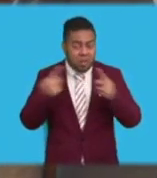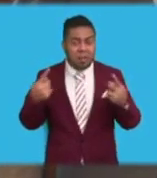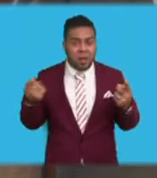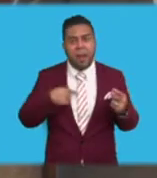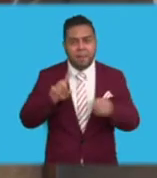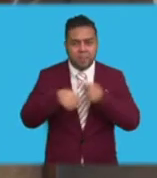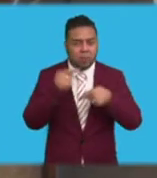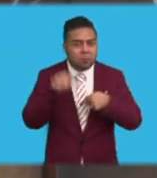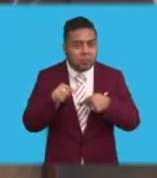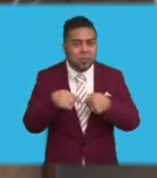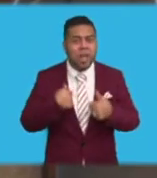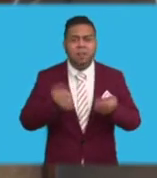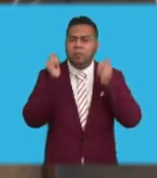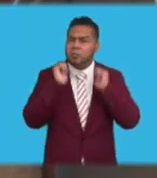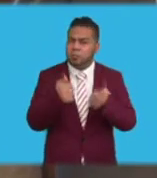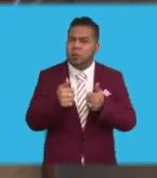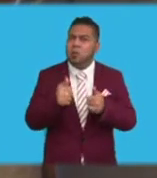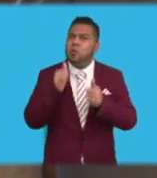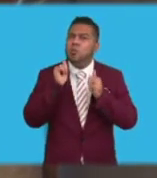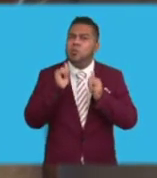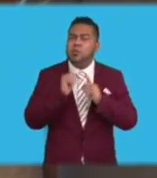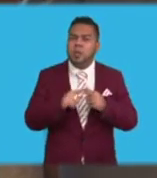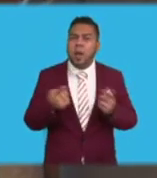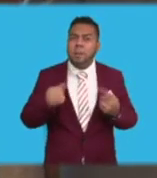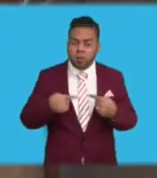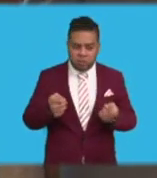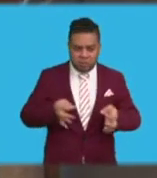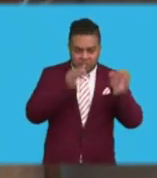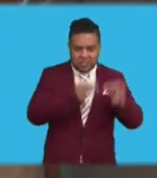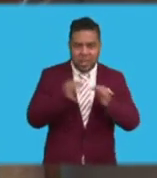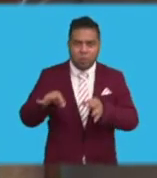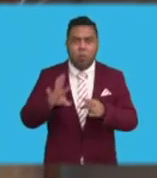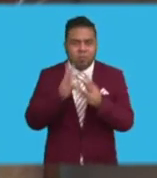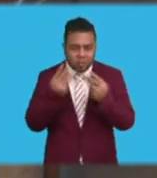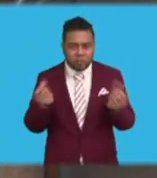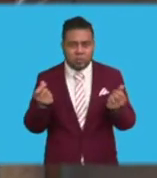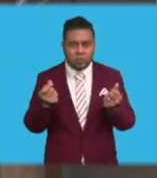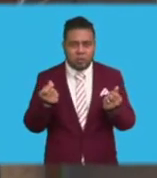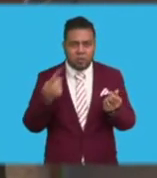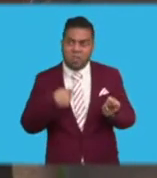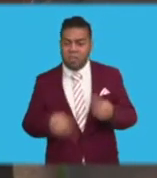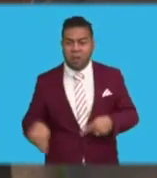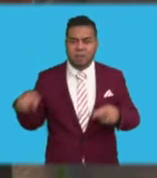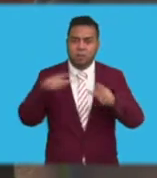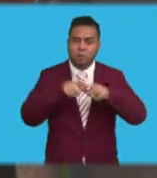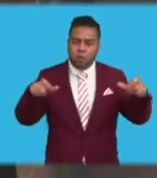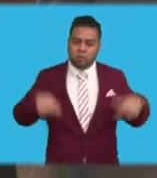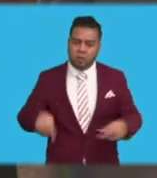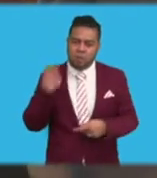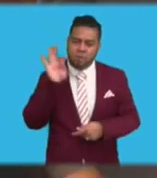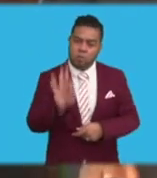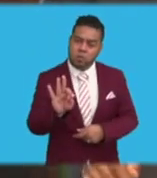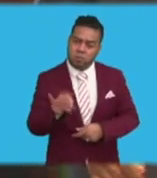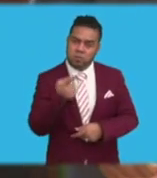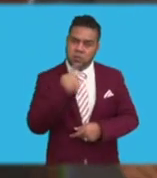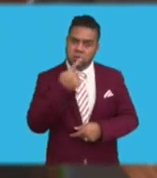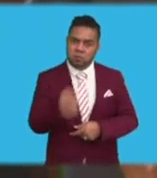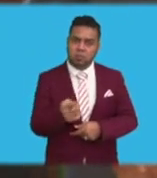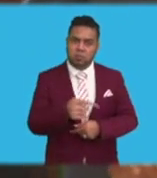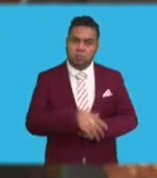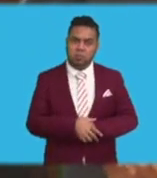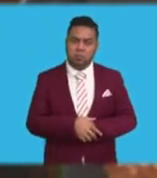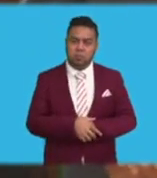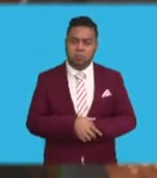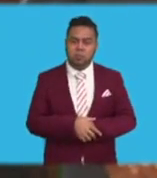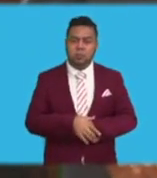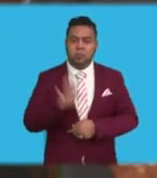to be part of the decision making on what the solution is, rather than having a solution that's imposed on them. In terms of the question on